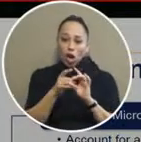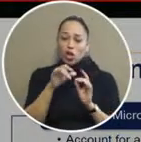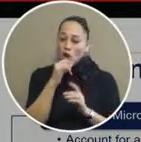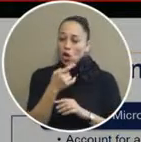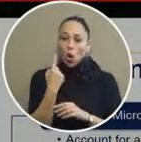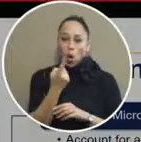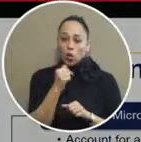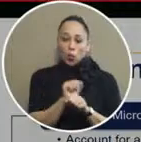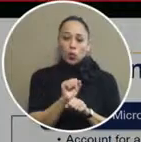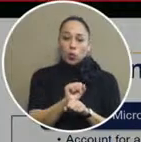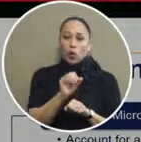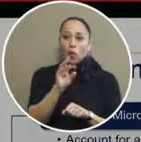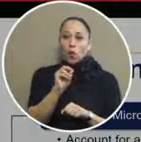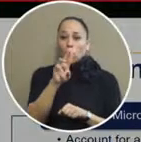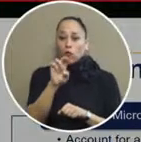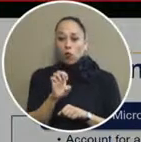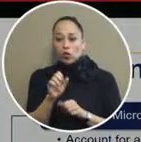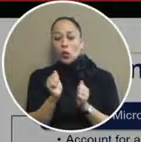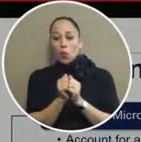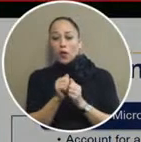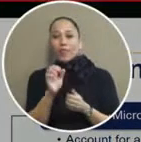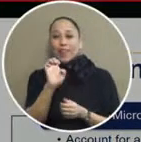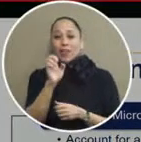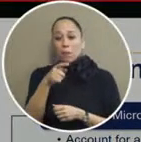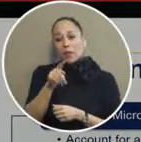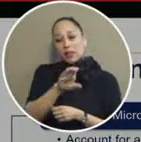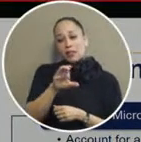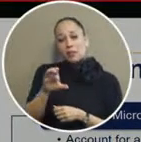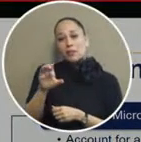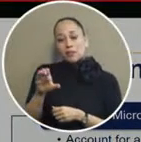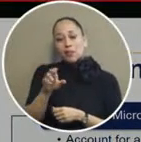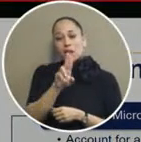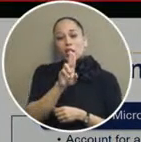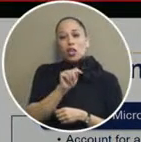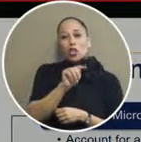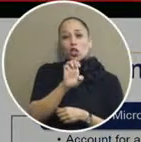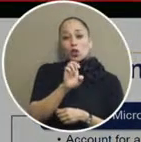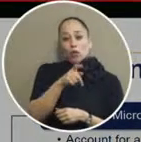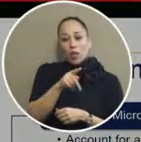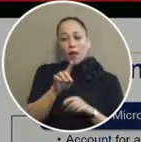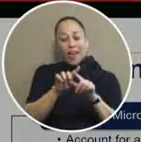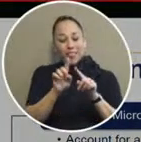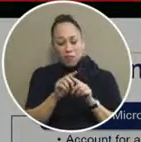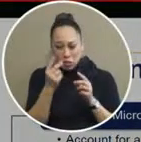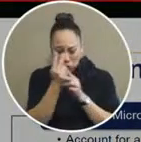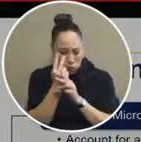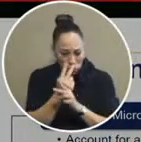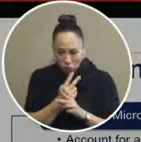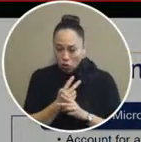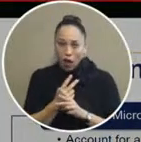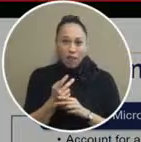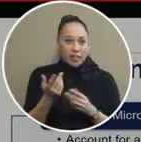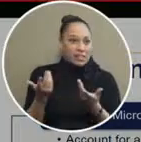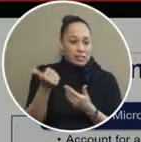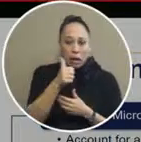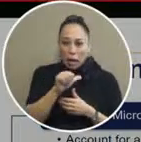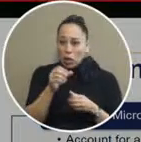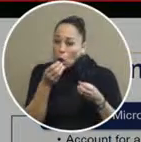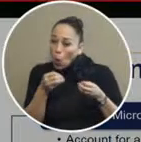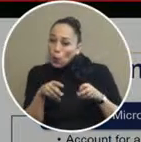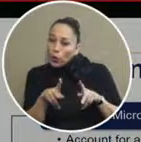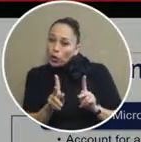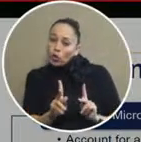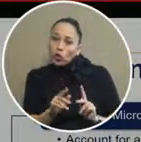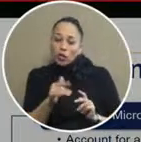only Workforce Board, but El Paso Community College, UTEP, and others to figure out if there's going to be an